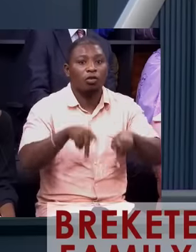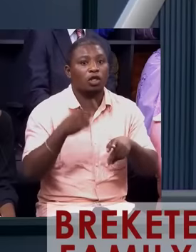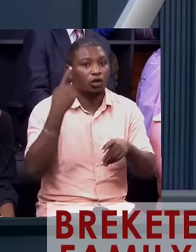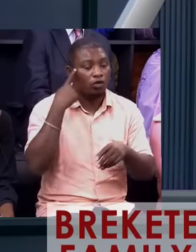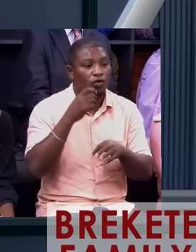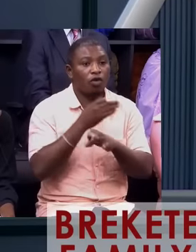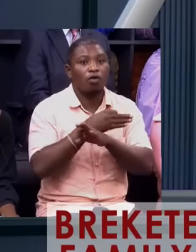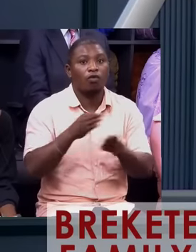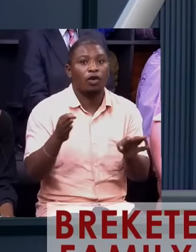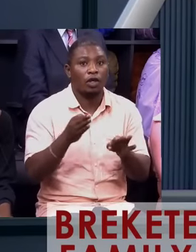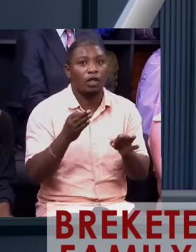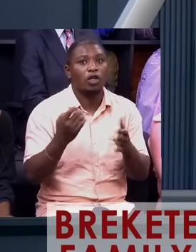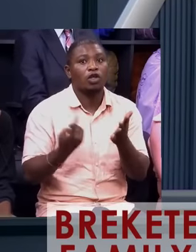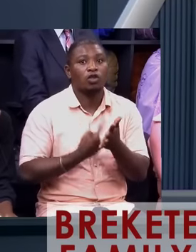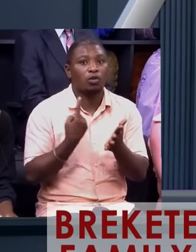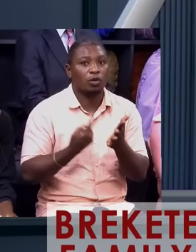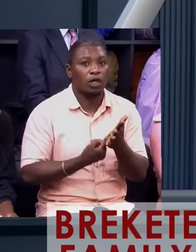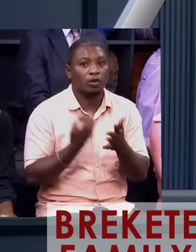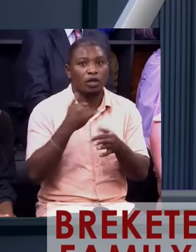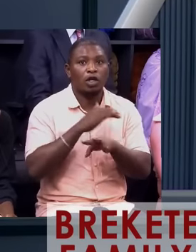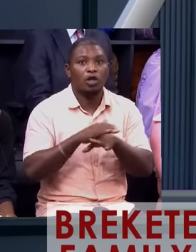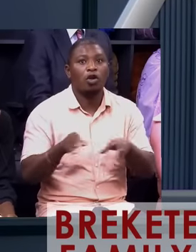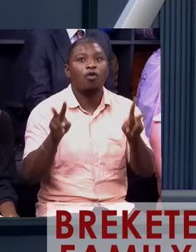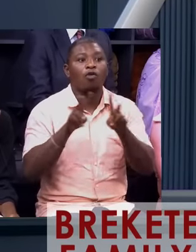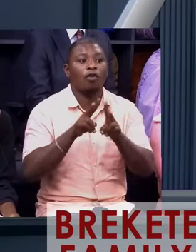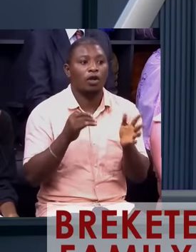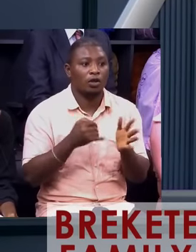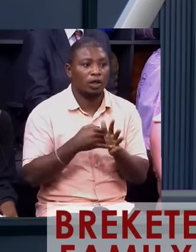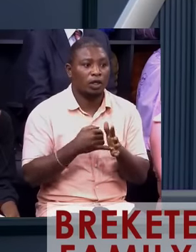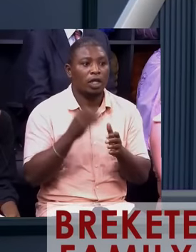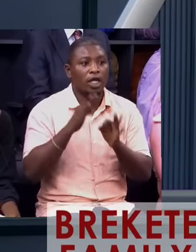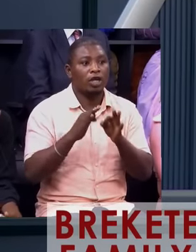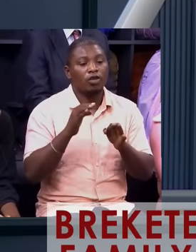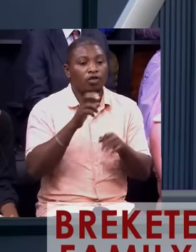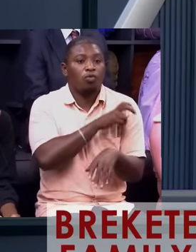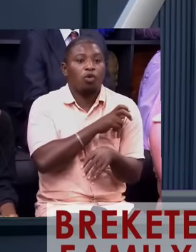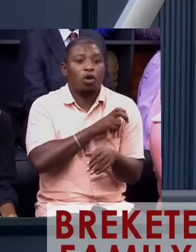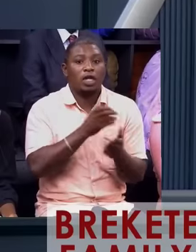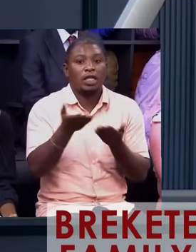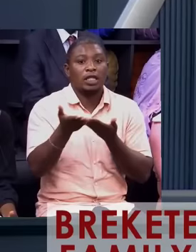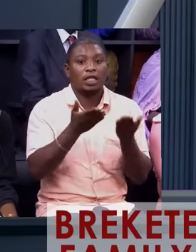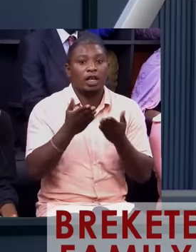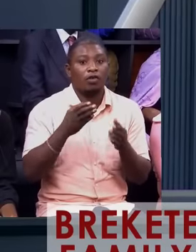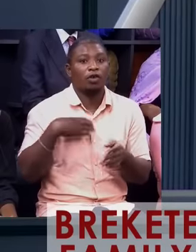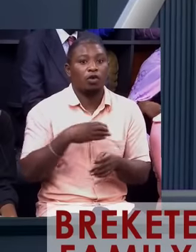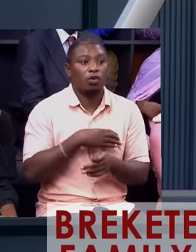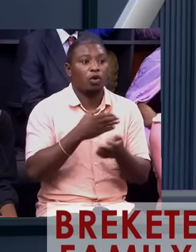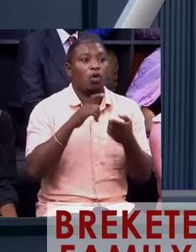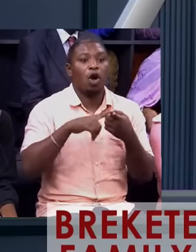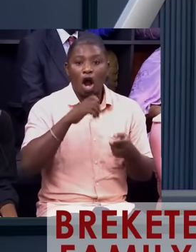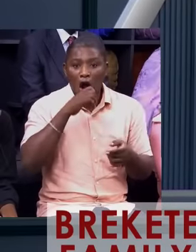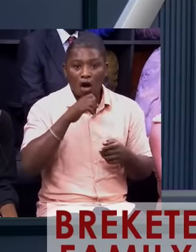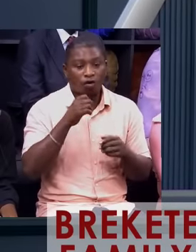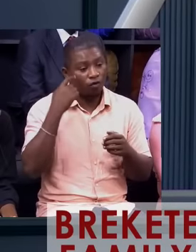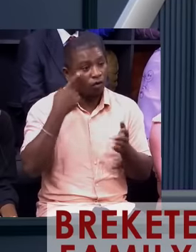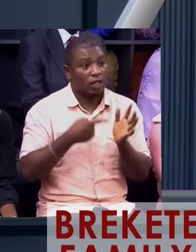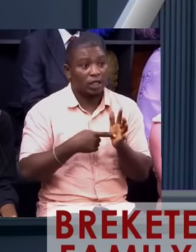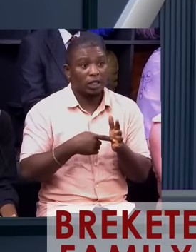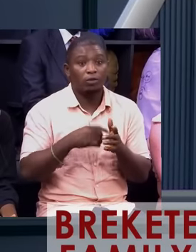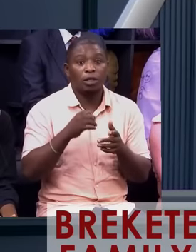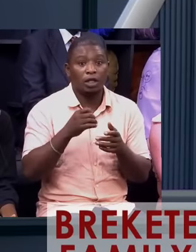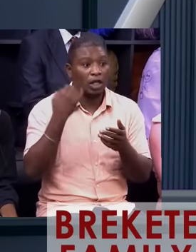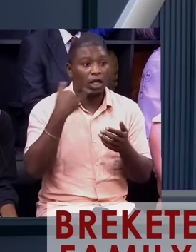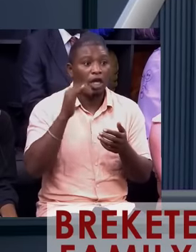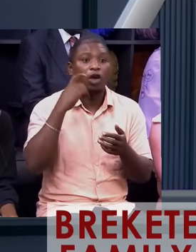you know the sometimes they know the value them if Police Service Commission w c for this station they must pay and they